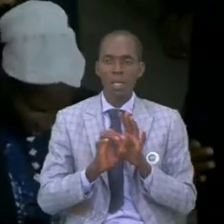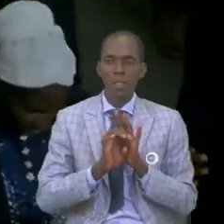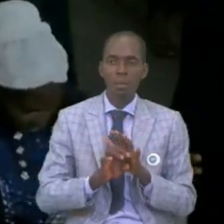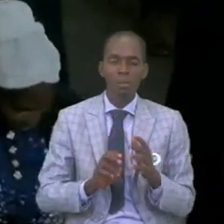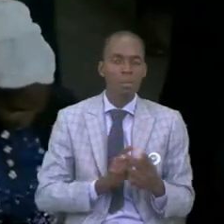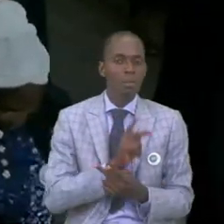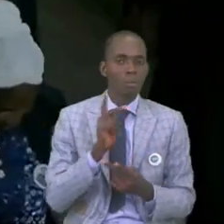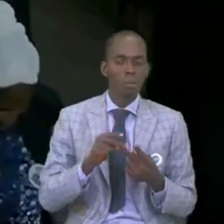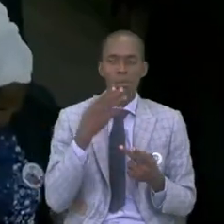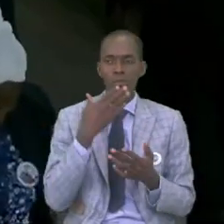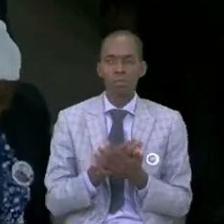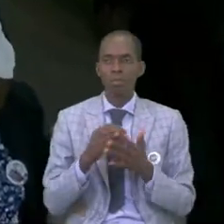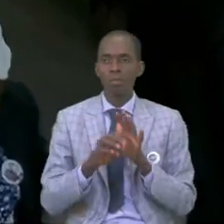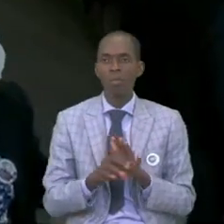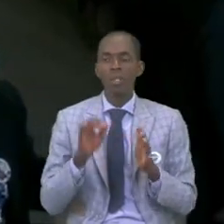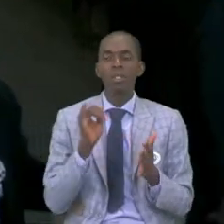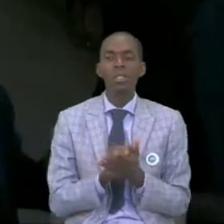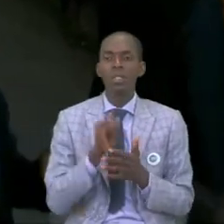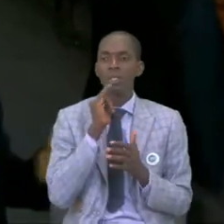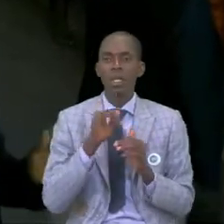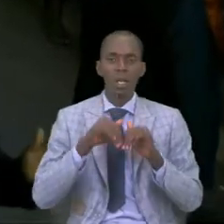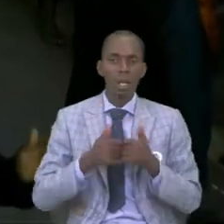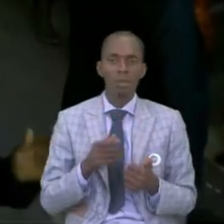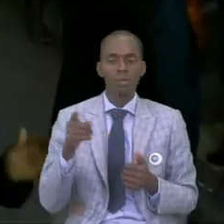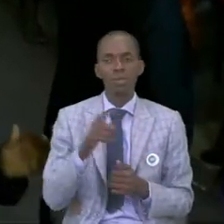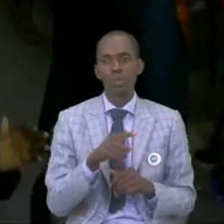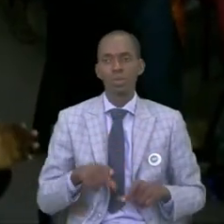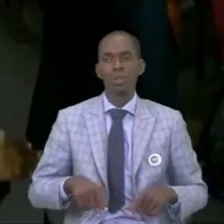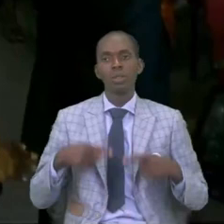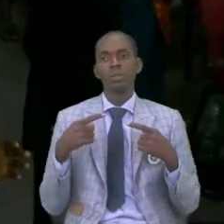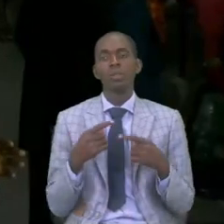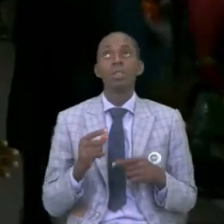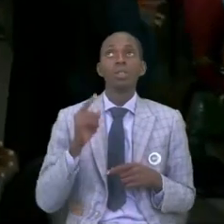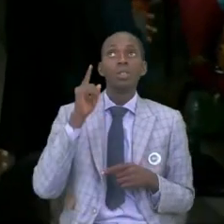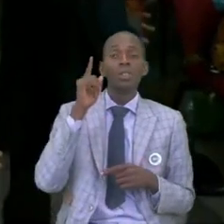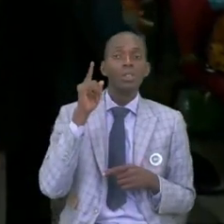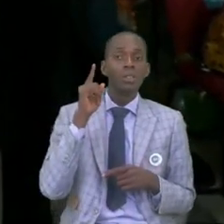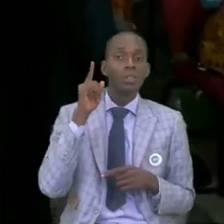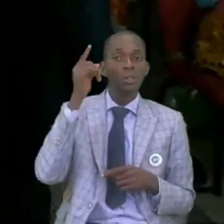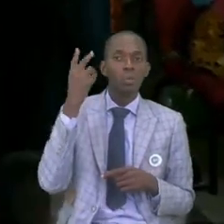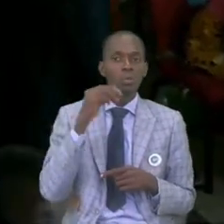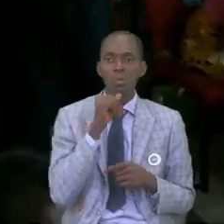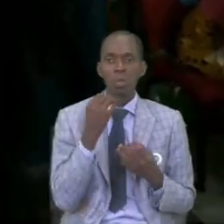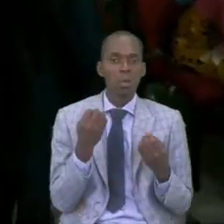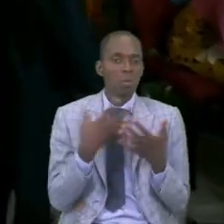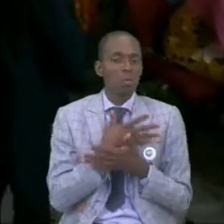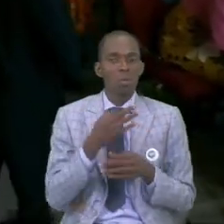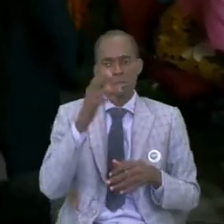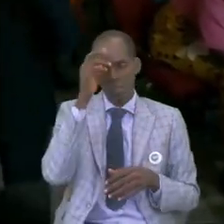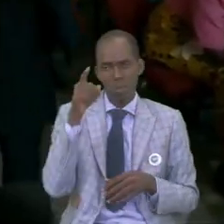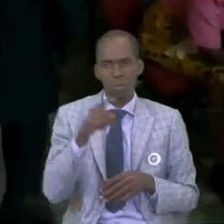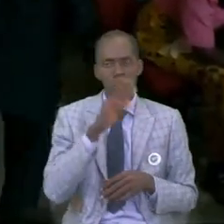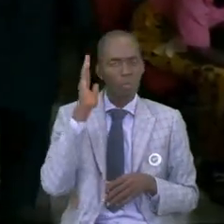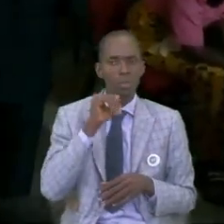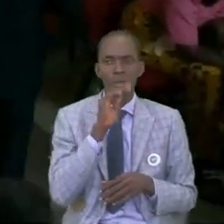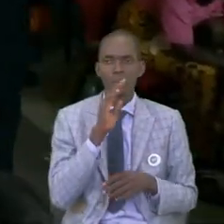model, that is how you live. He wasn't afraid of Satan. You'll not be afraid of Satan.